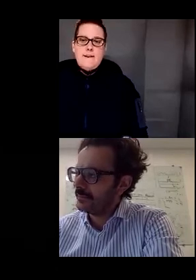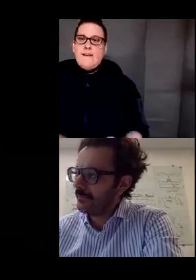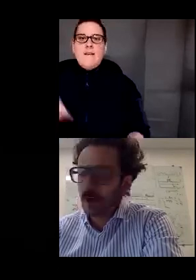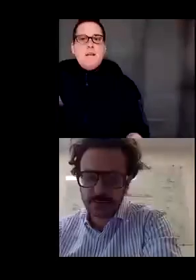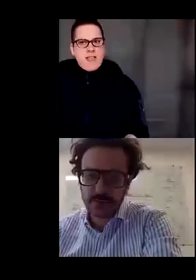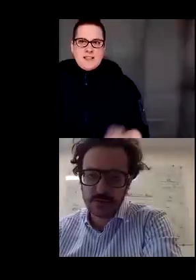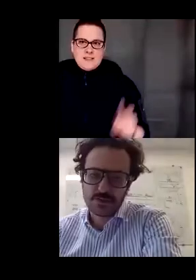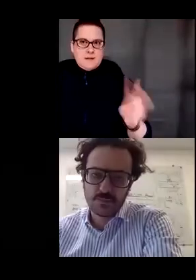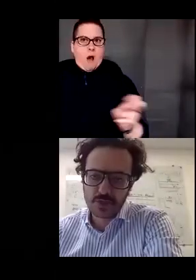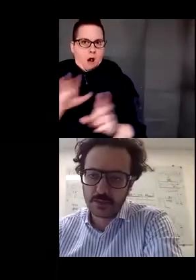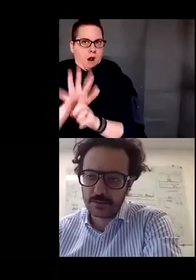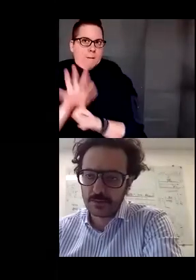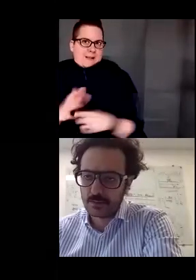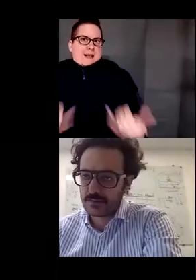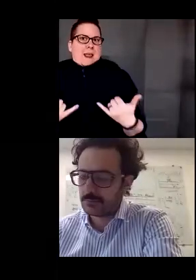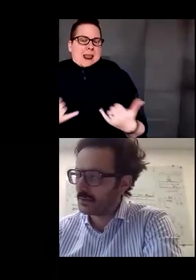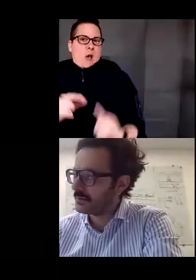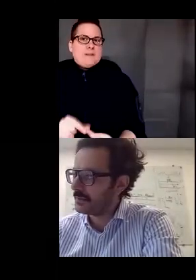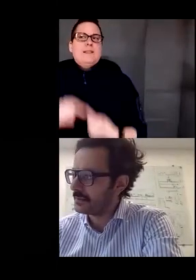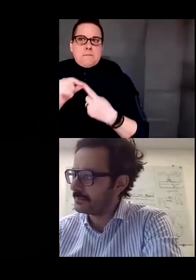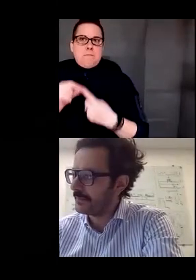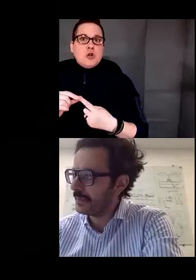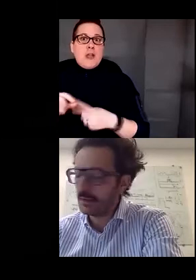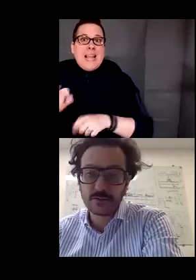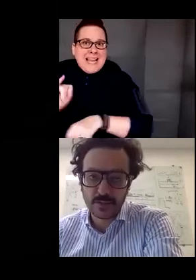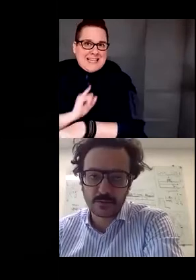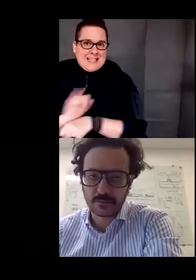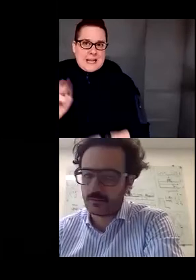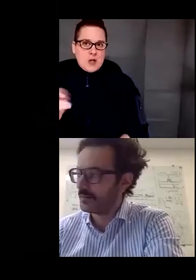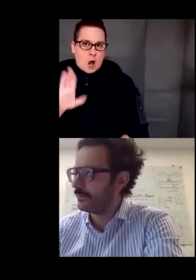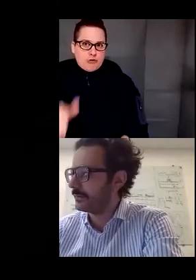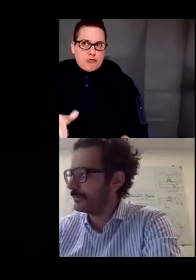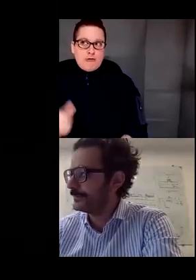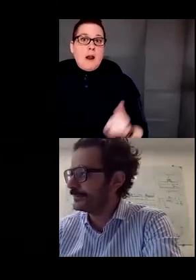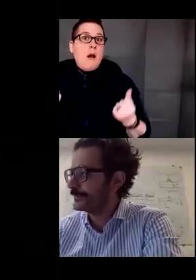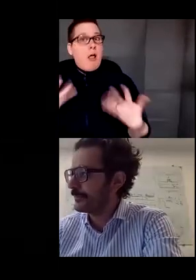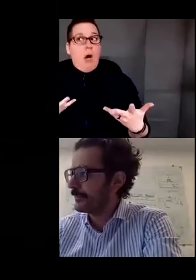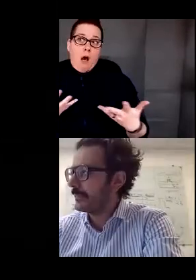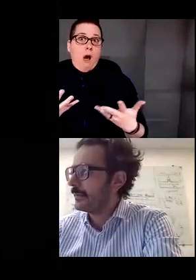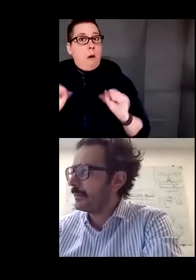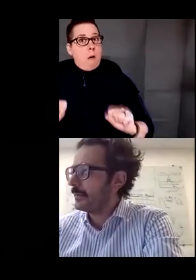of hot research, especially in the industry, because there is a lot of market also for it.